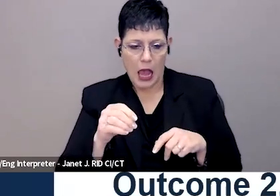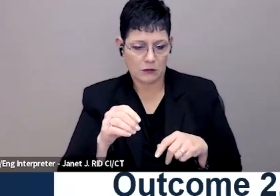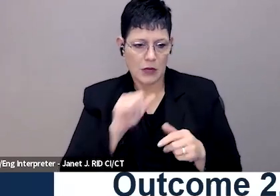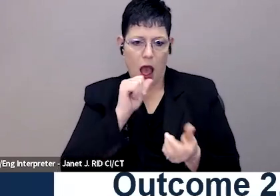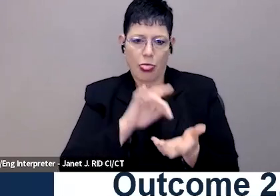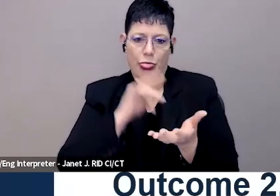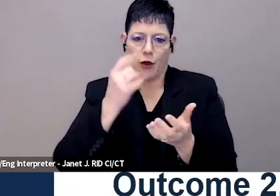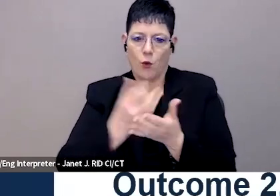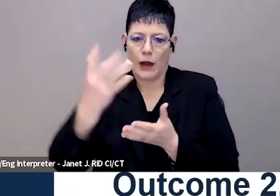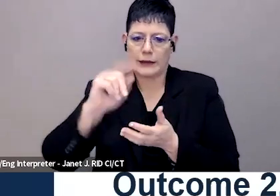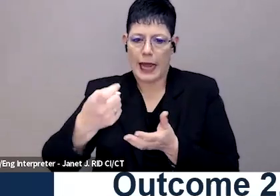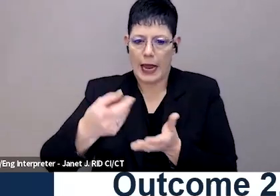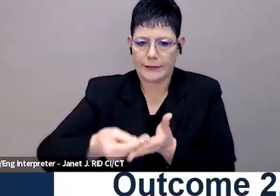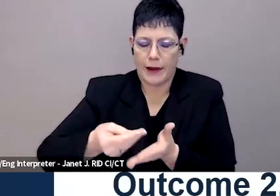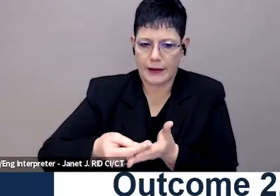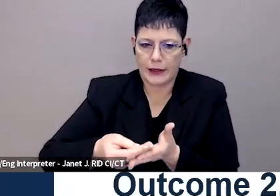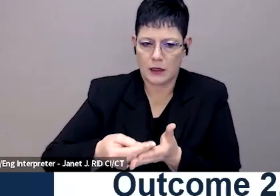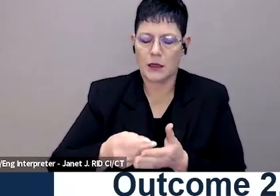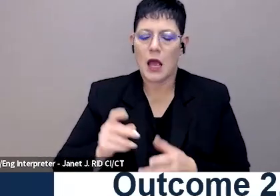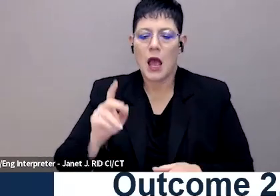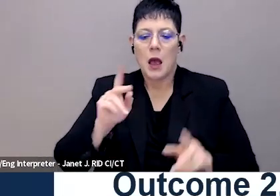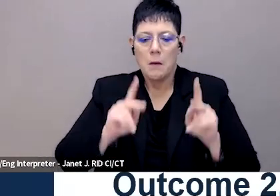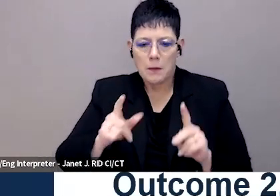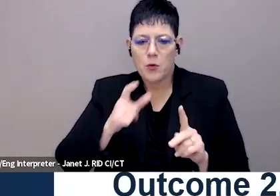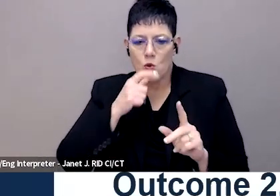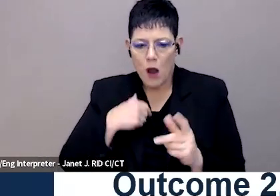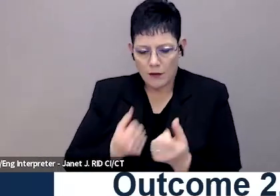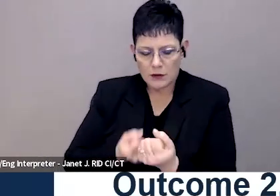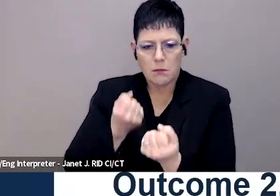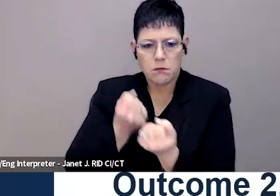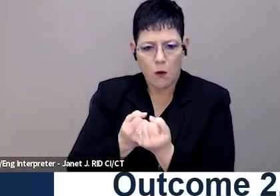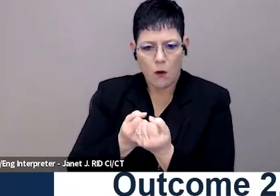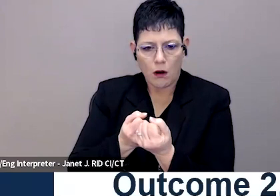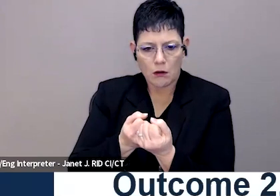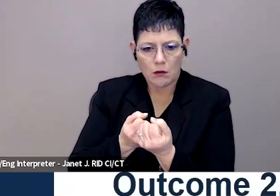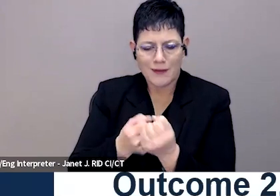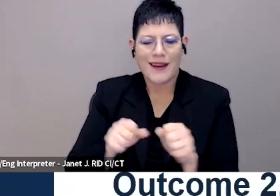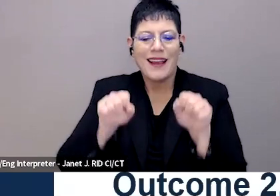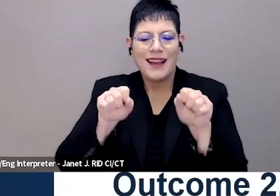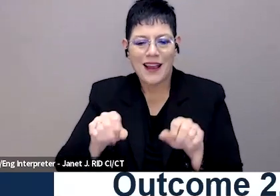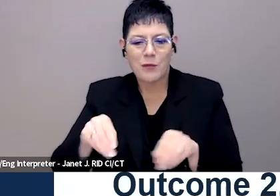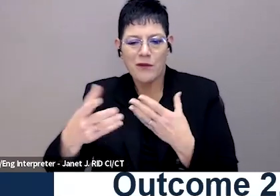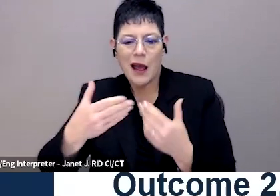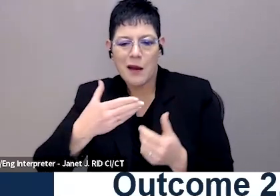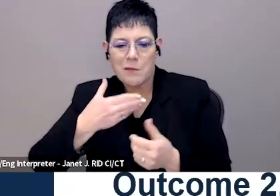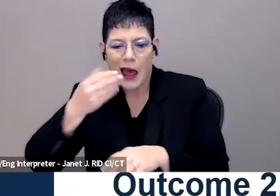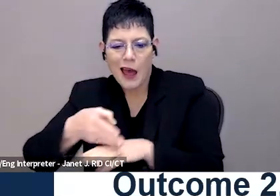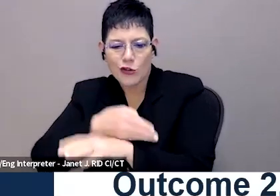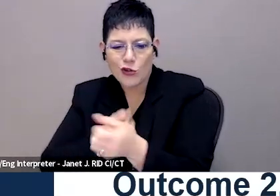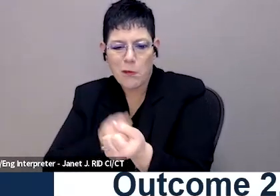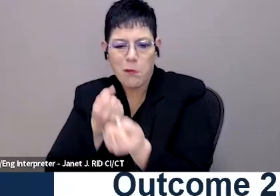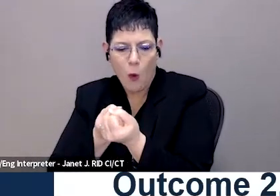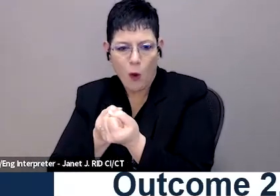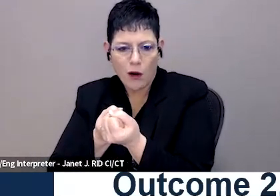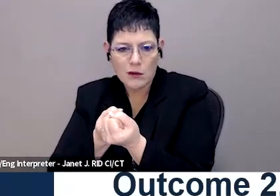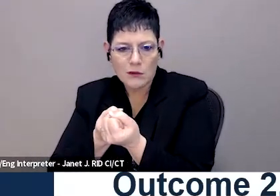dollars. Family caregivers who are supported can better help the person that they're caring for with Medicare and improve their own health and